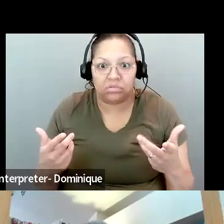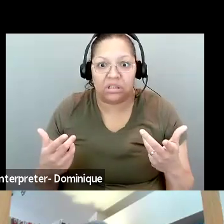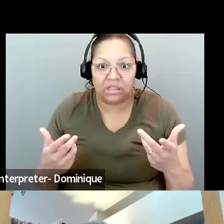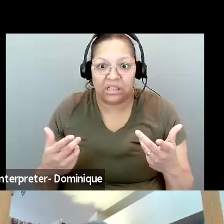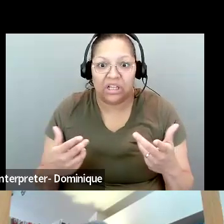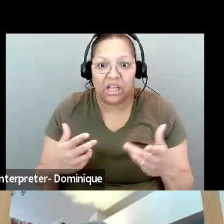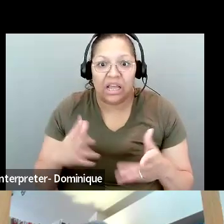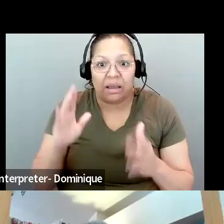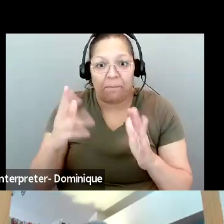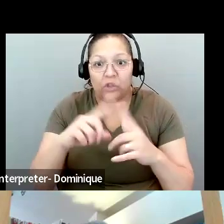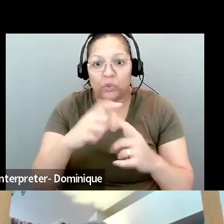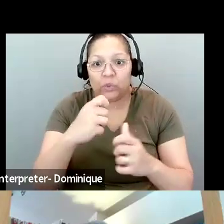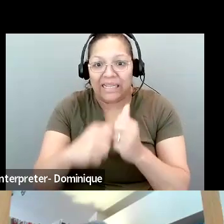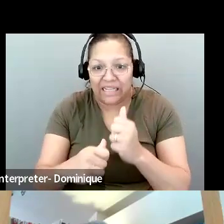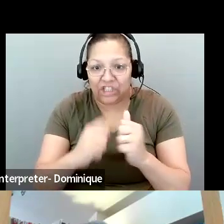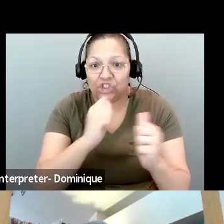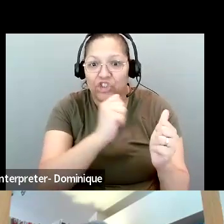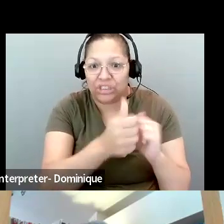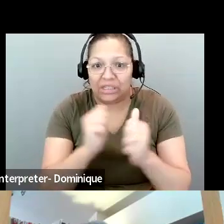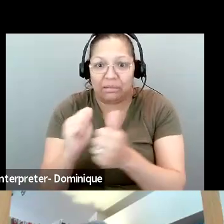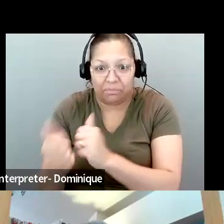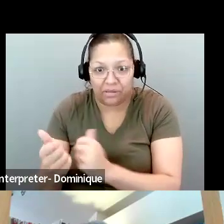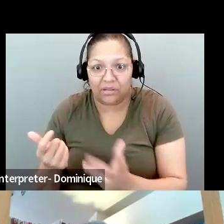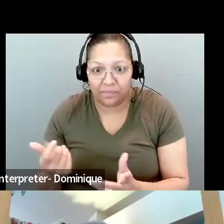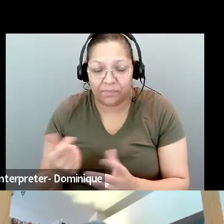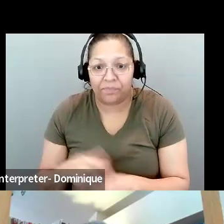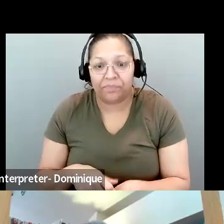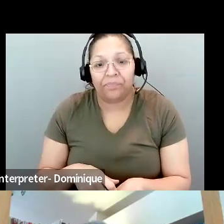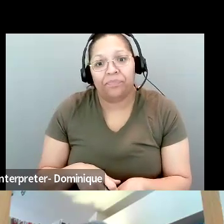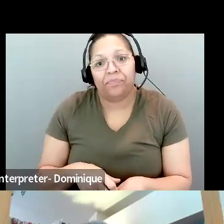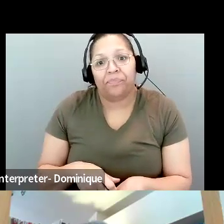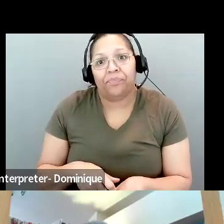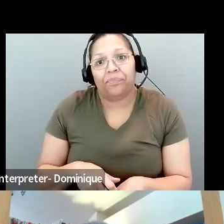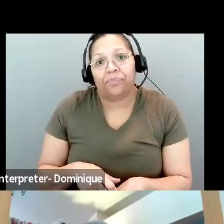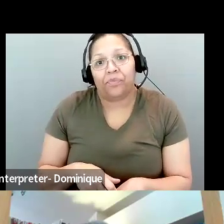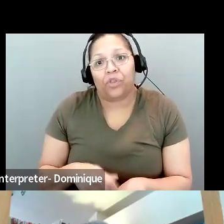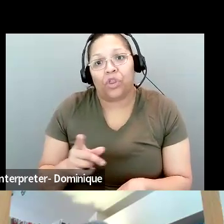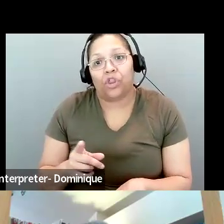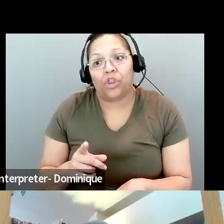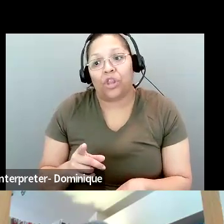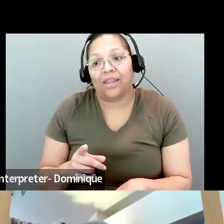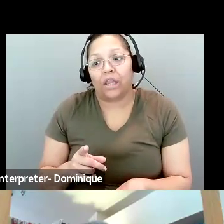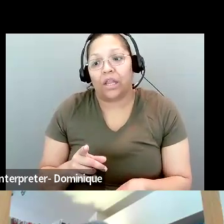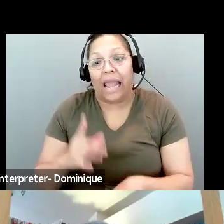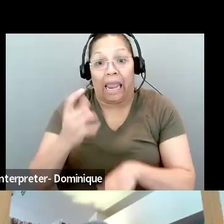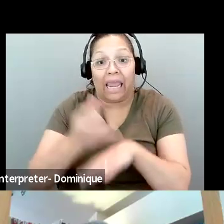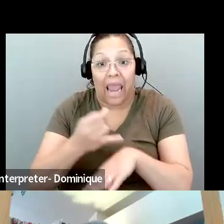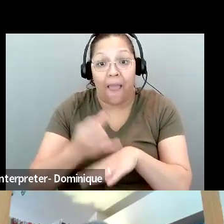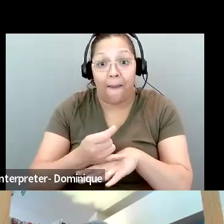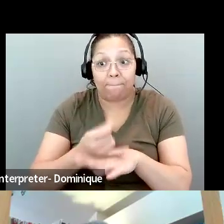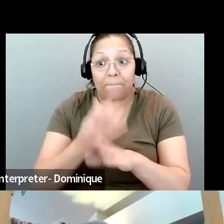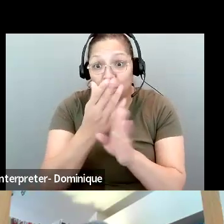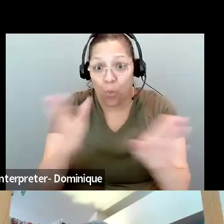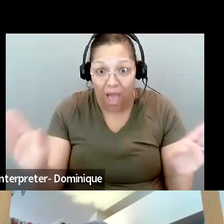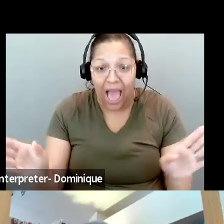seems. So, because I mean, over campus wide, but specifically